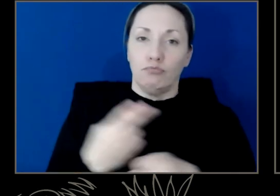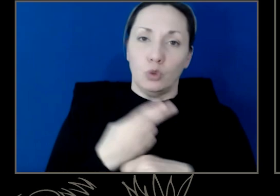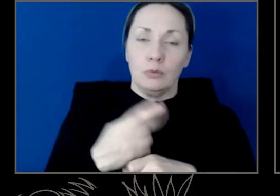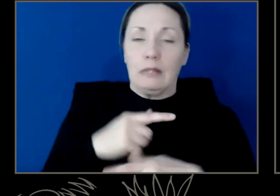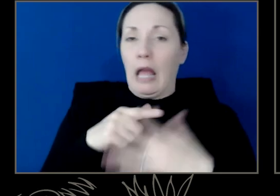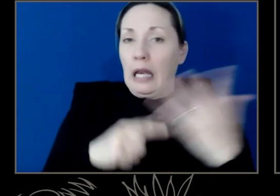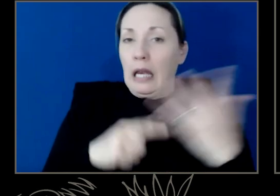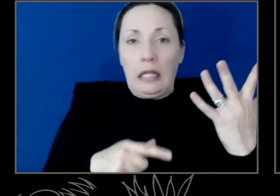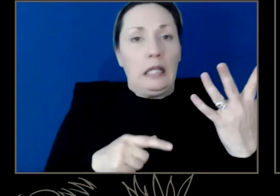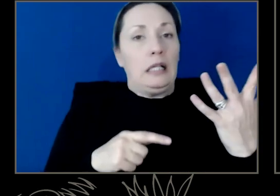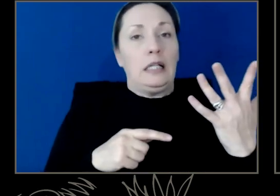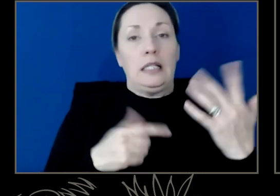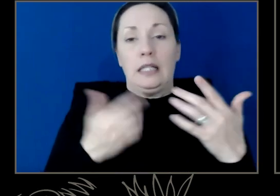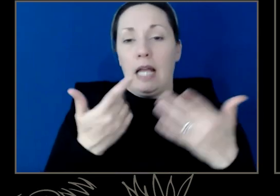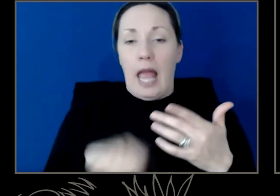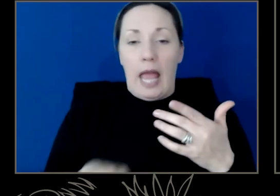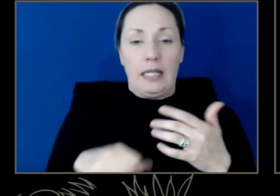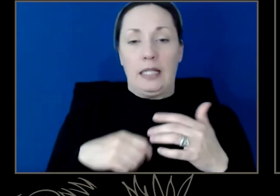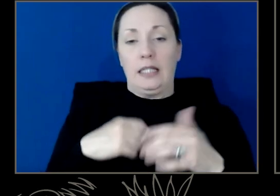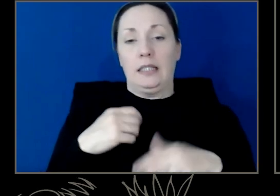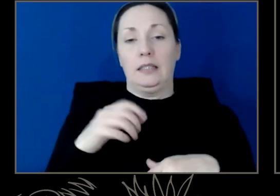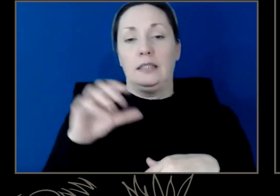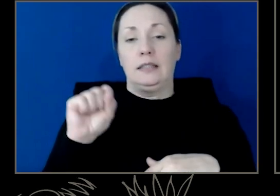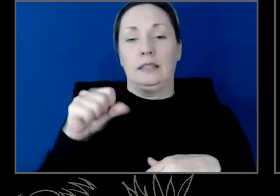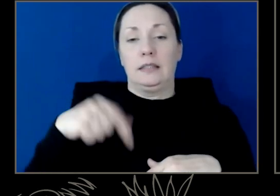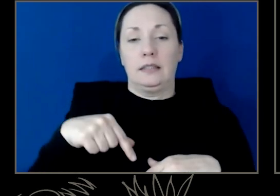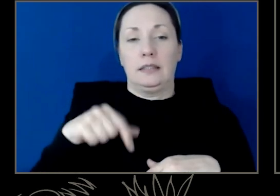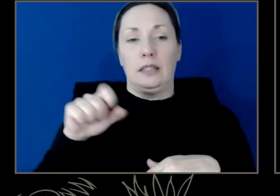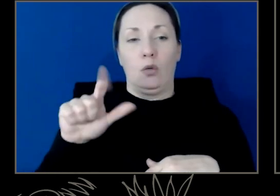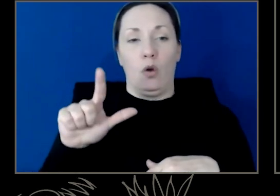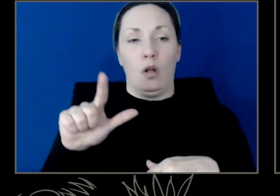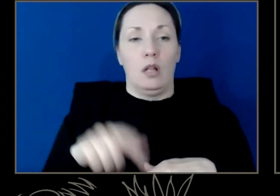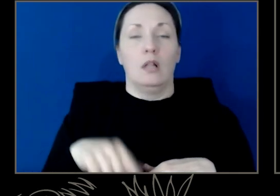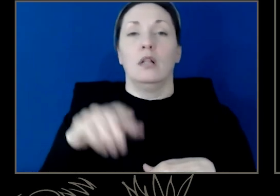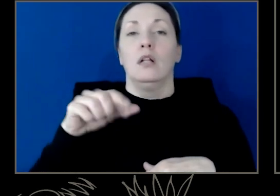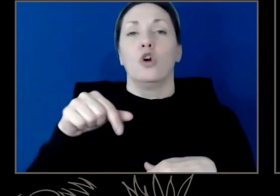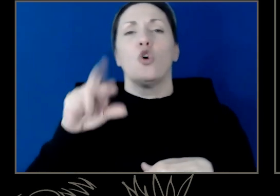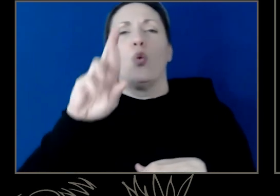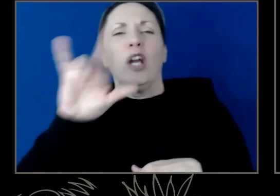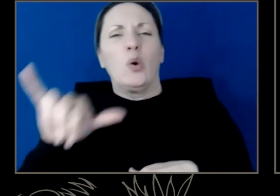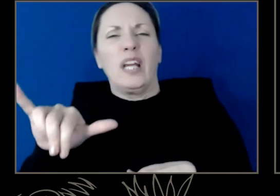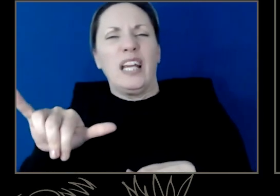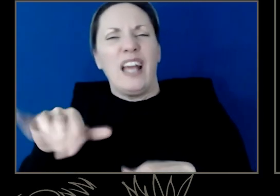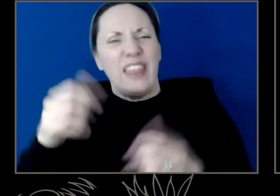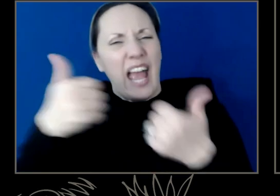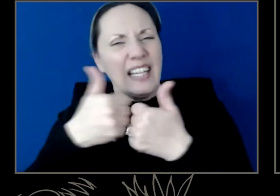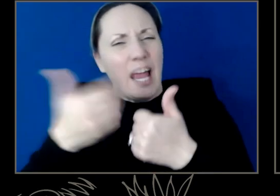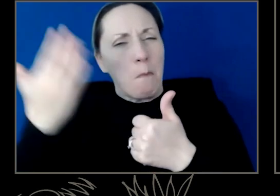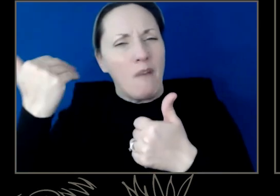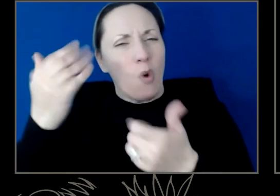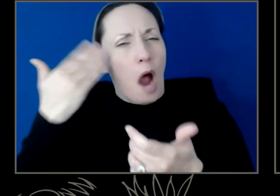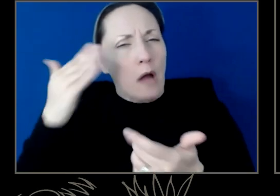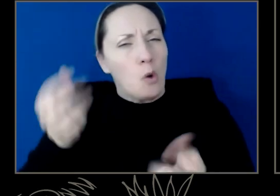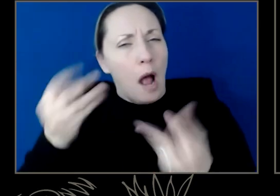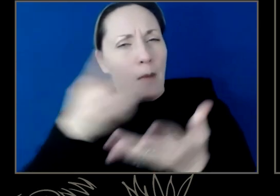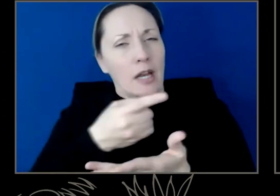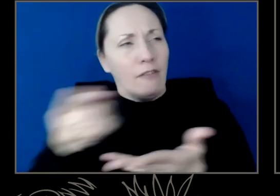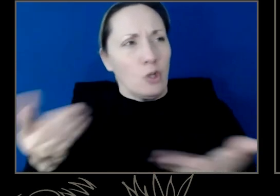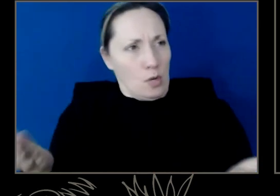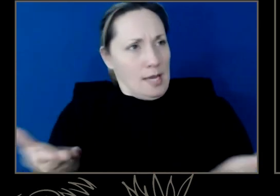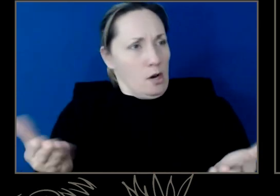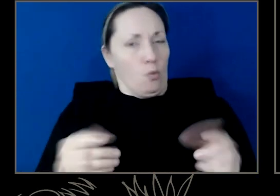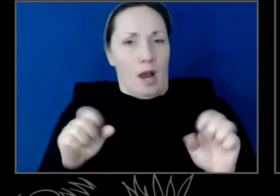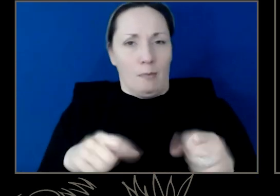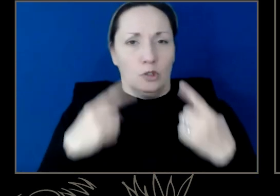given SQL query. So in the game that we were playing before, I don't know how many of you here on the conference were able